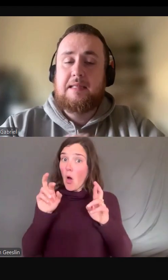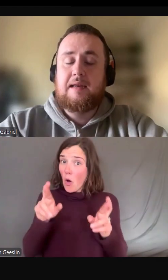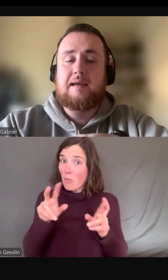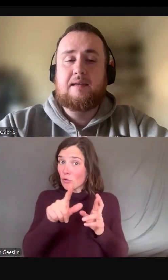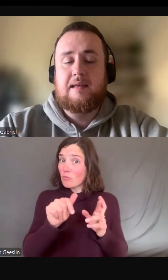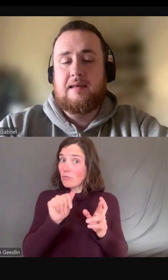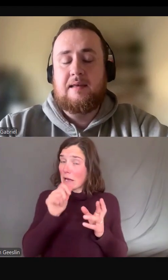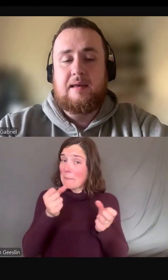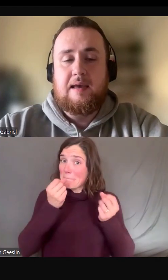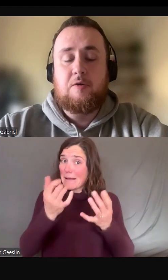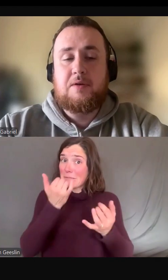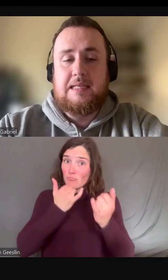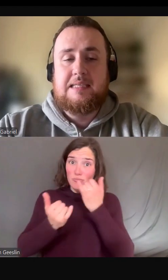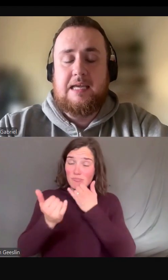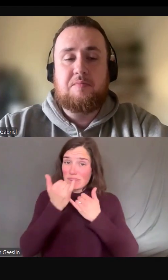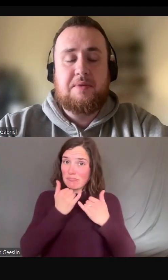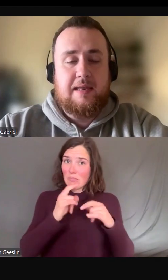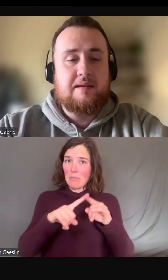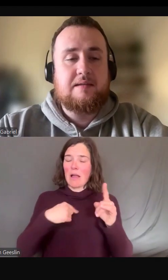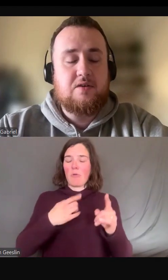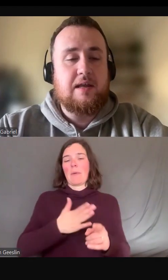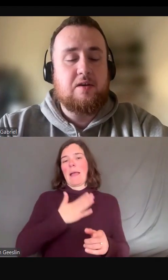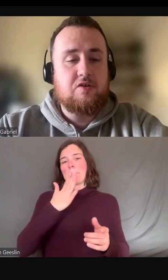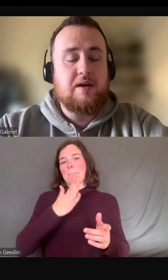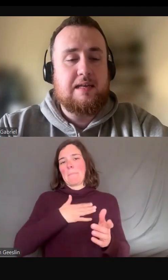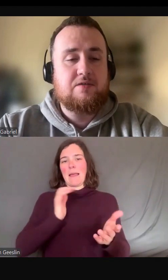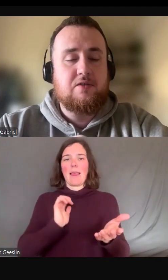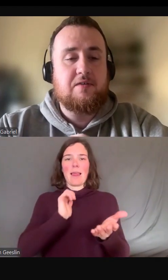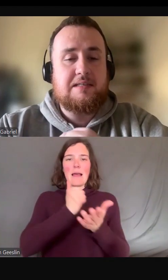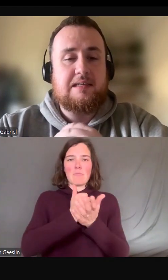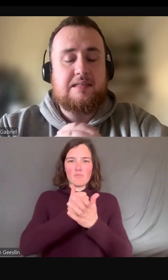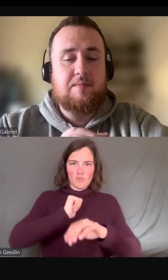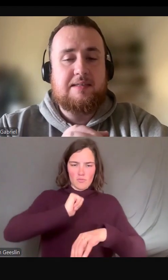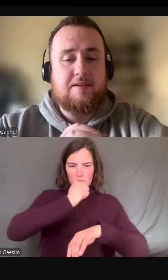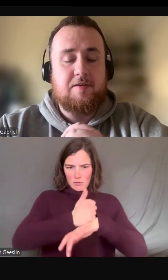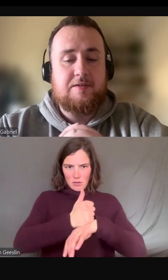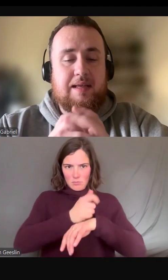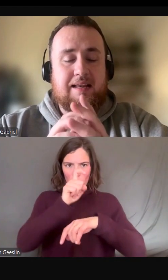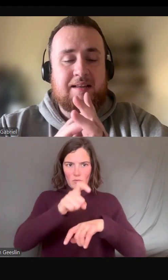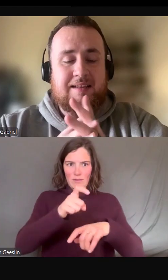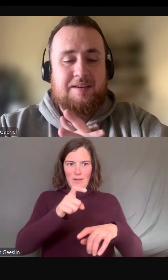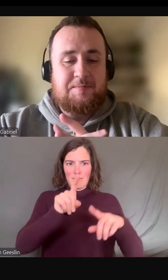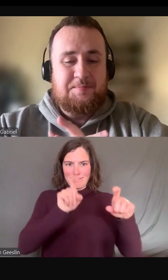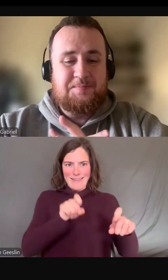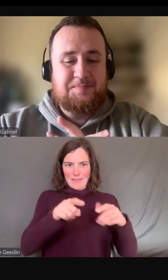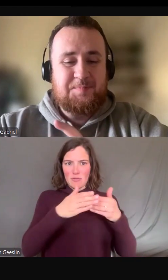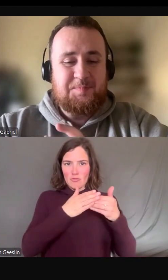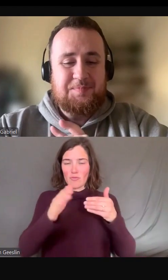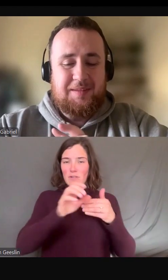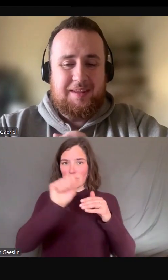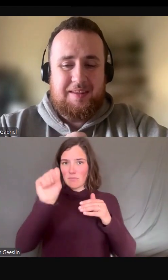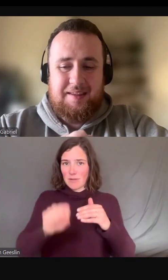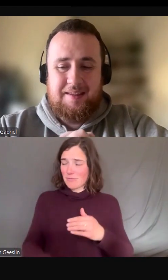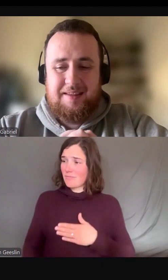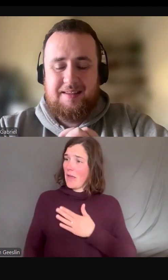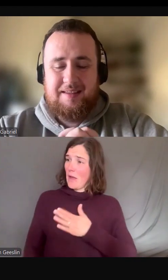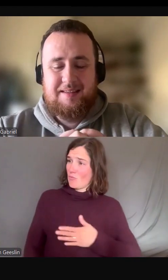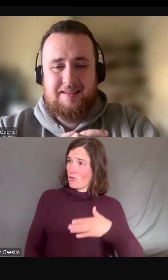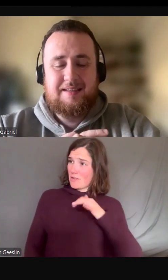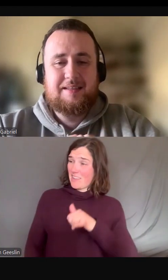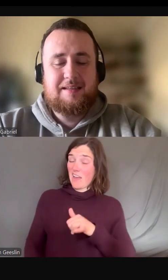would be delighted to help you get set up and so that you can try this for the rest of the semester as well. I appreciate that, because